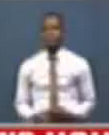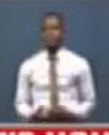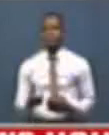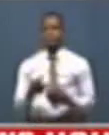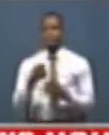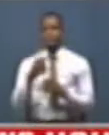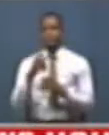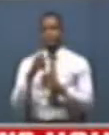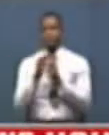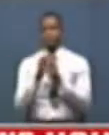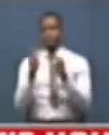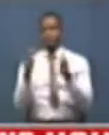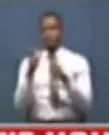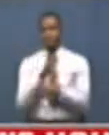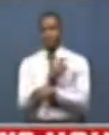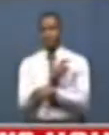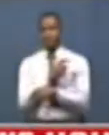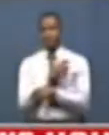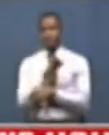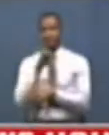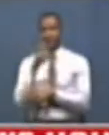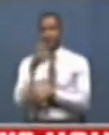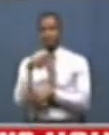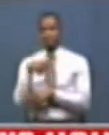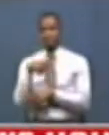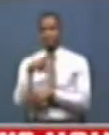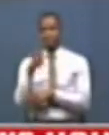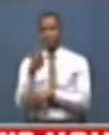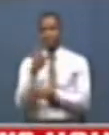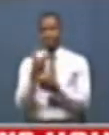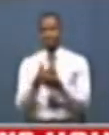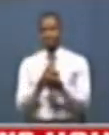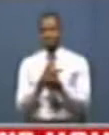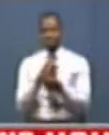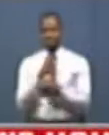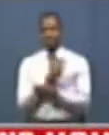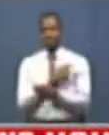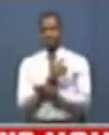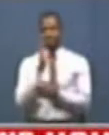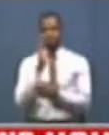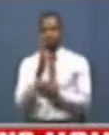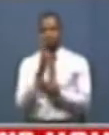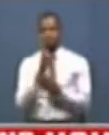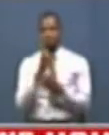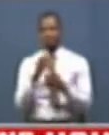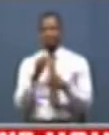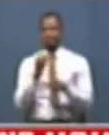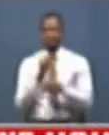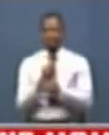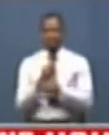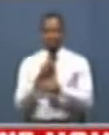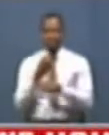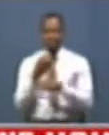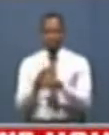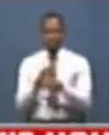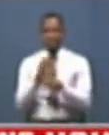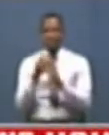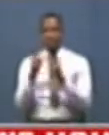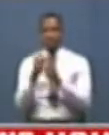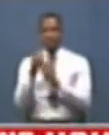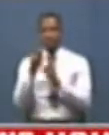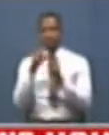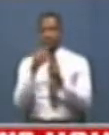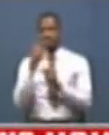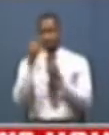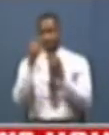Inspector General of Police, Mr. James Opon Bueno, says the Ghana Police Service will deal ruthlessly with anyone or group of persons who